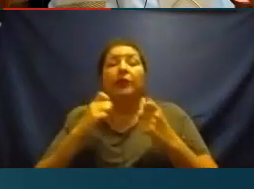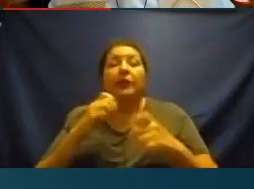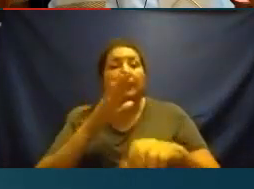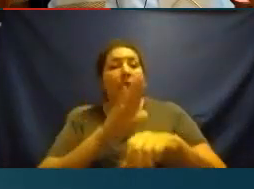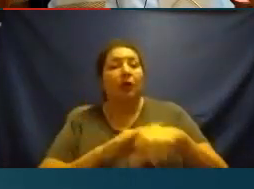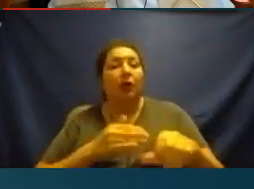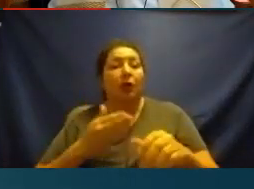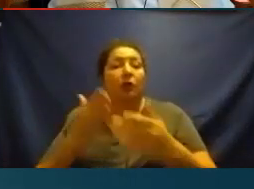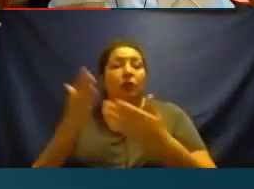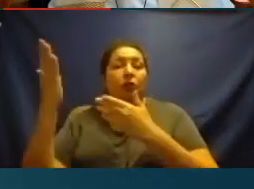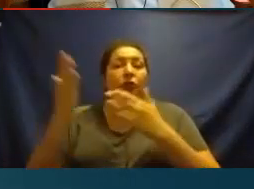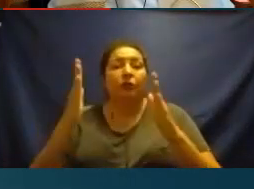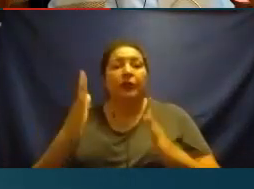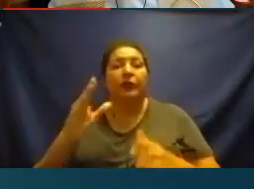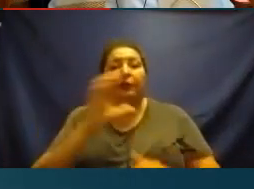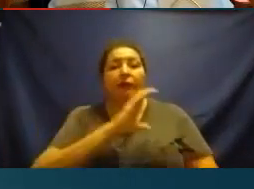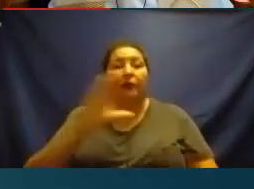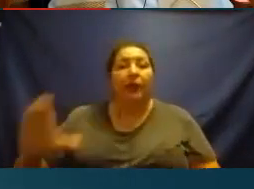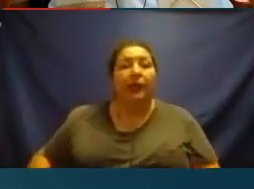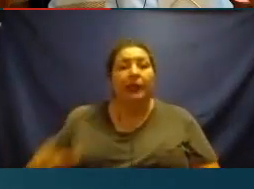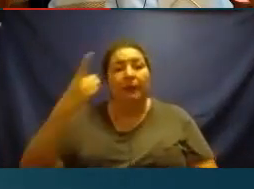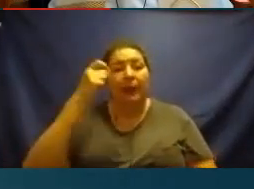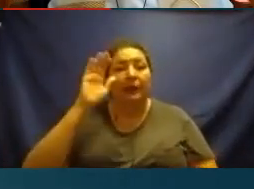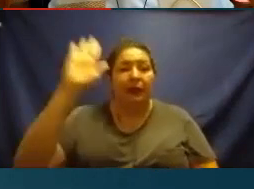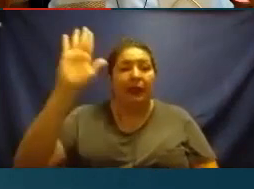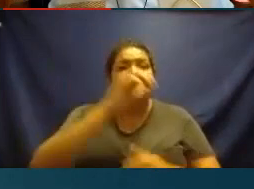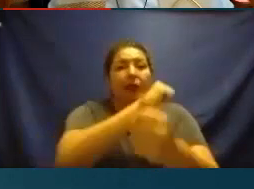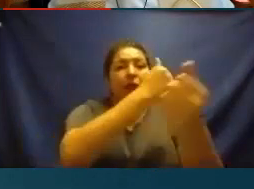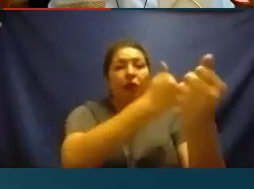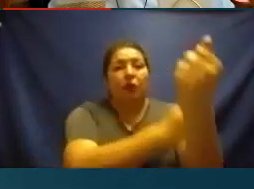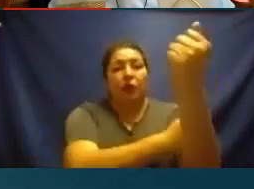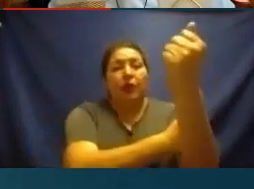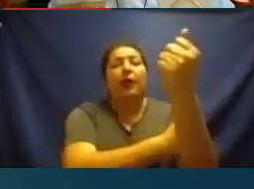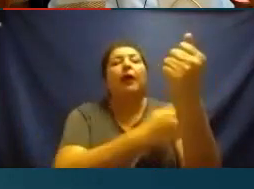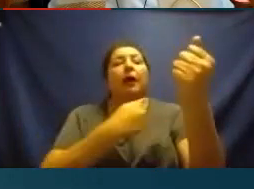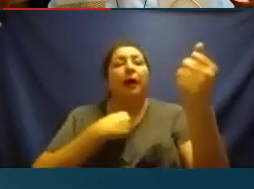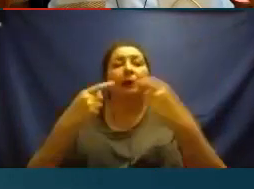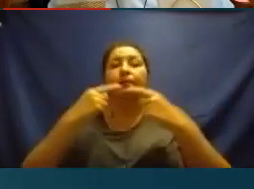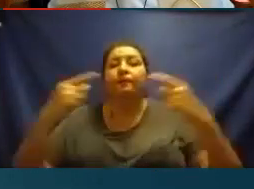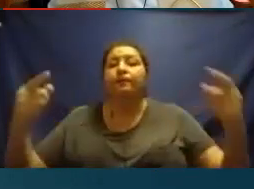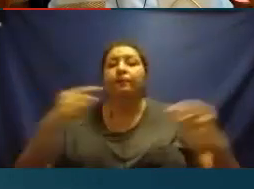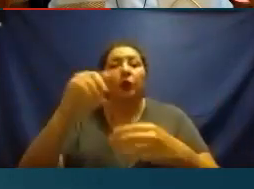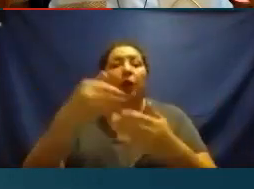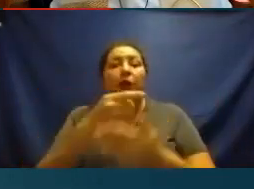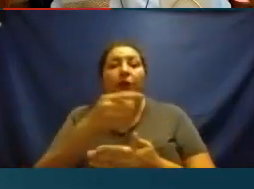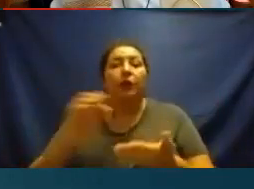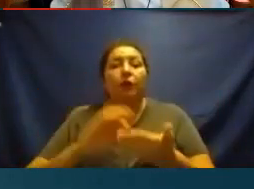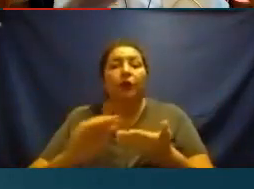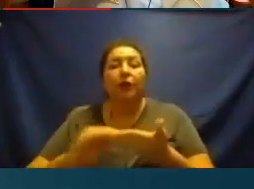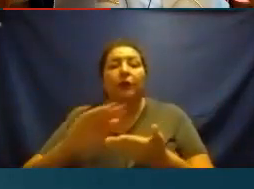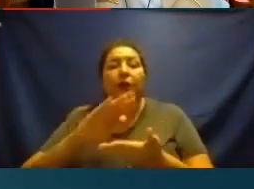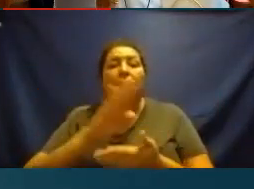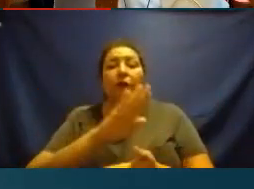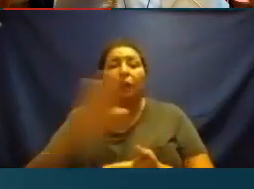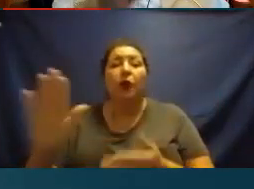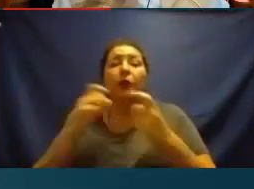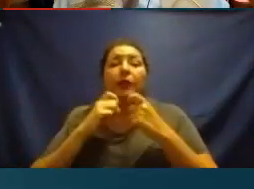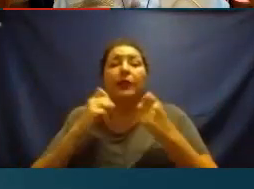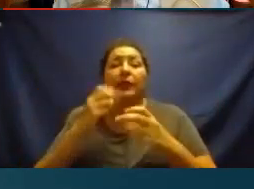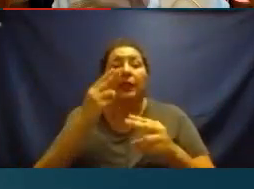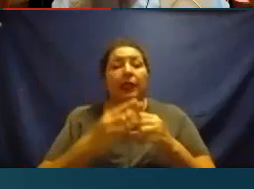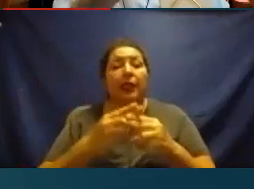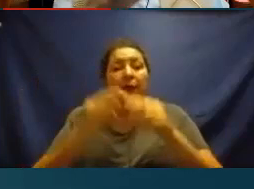and ordained servant of Christ, and by his authority, I therefore declare to you the forgiveness of all of your sins. In the